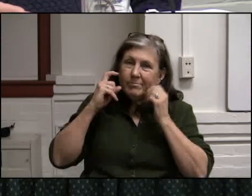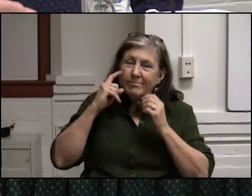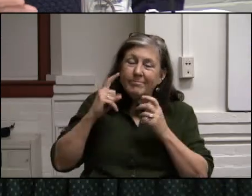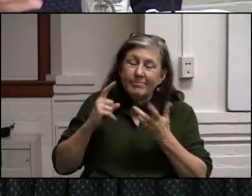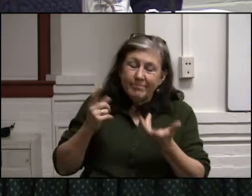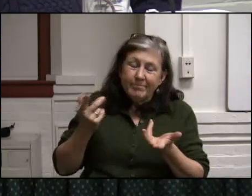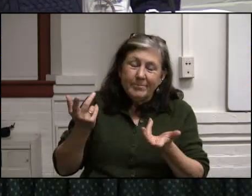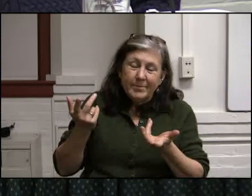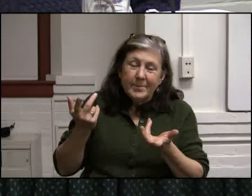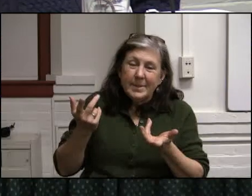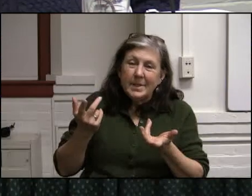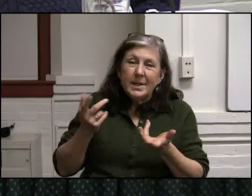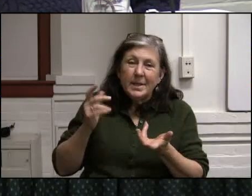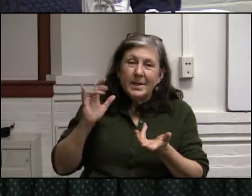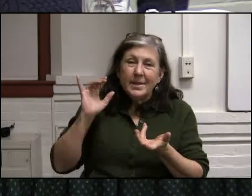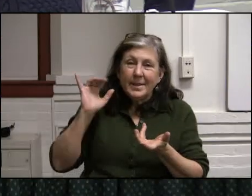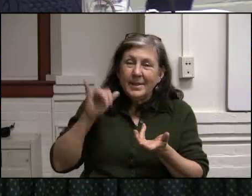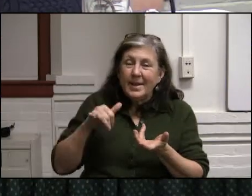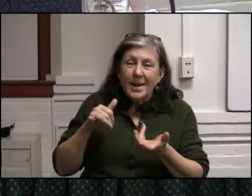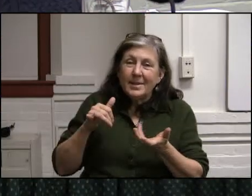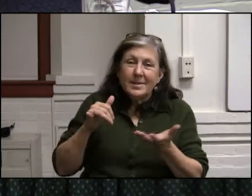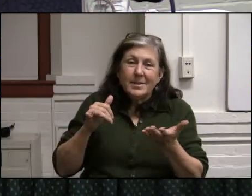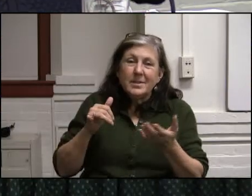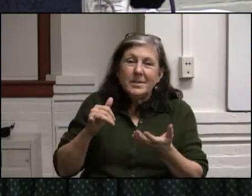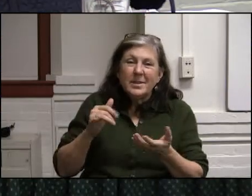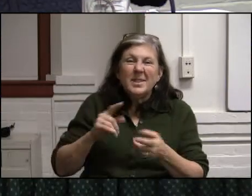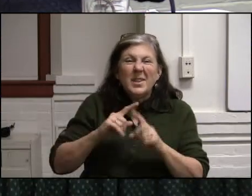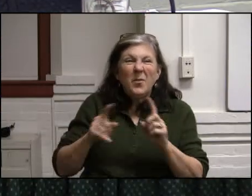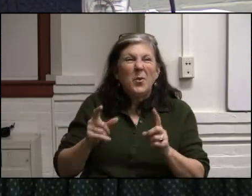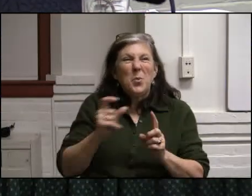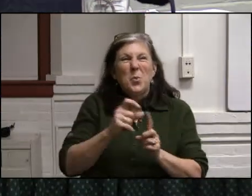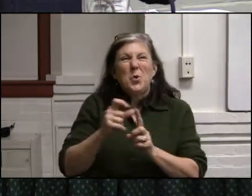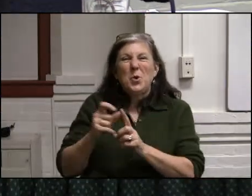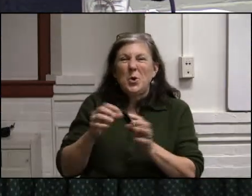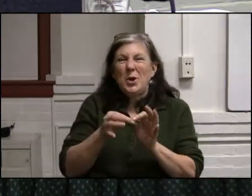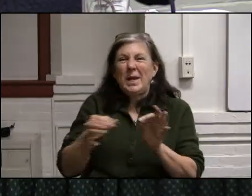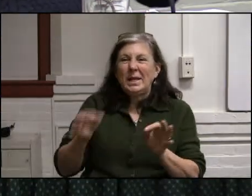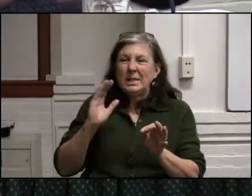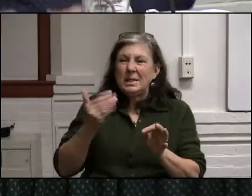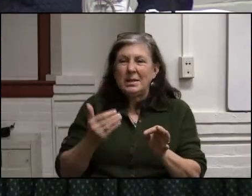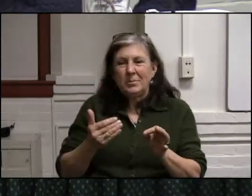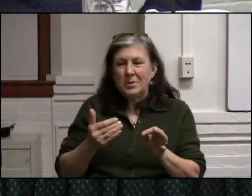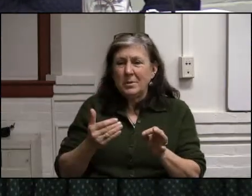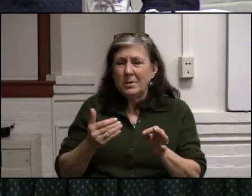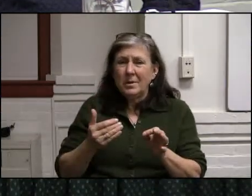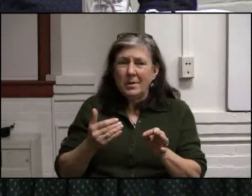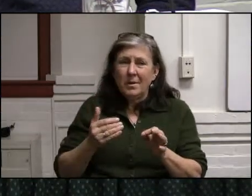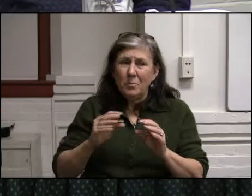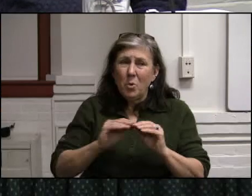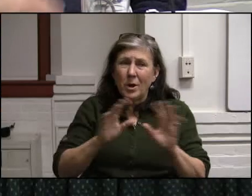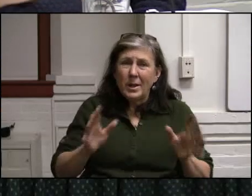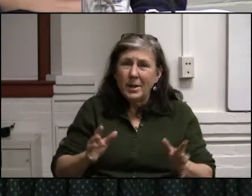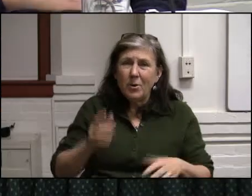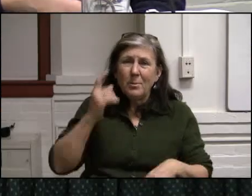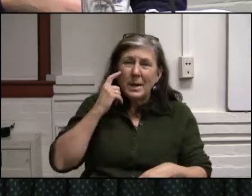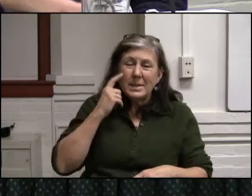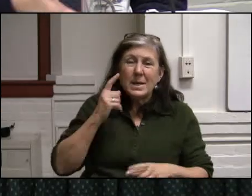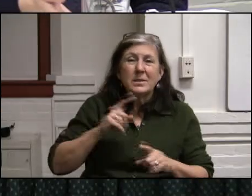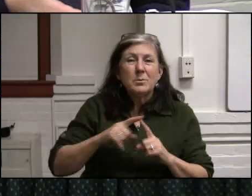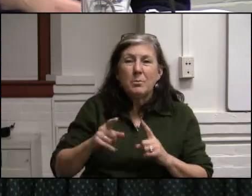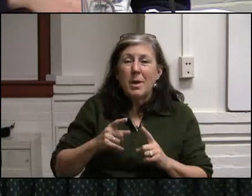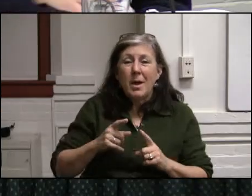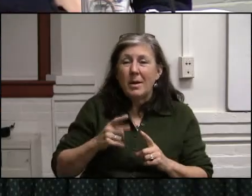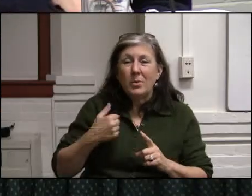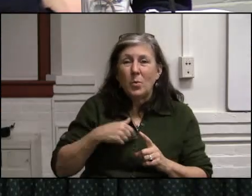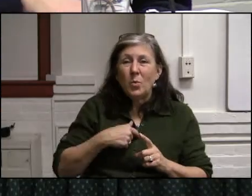it is, and it's, So other nomenclature might feel more logical or common sense, but the report we have to file,